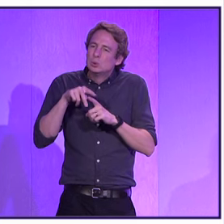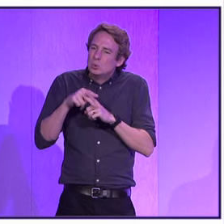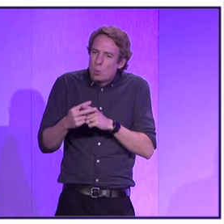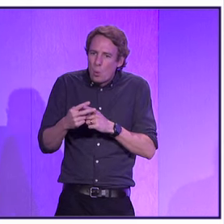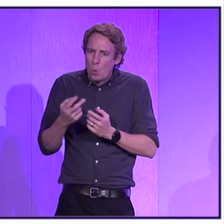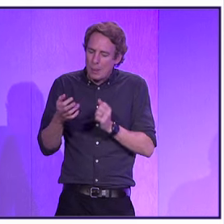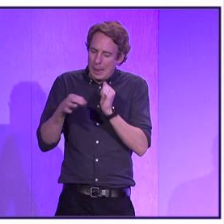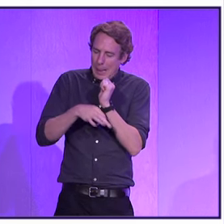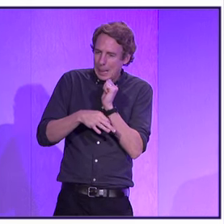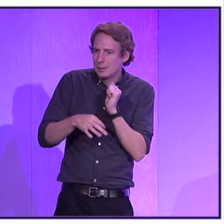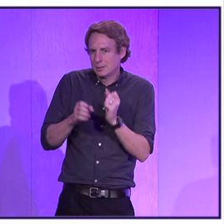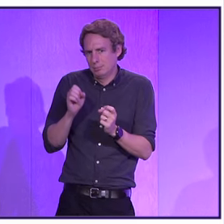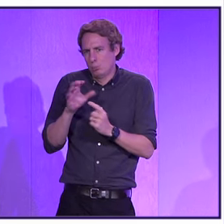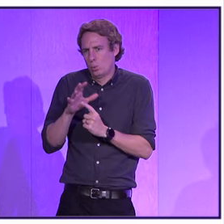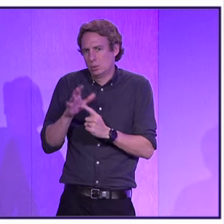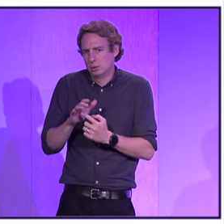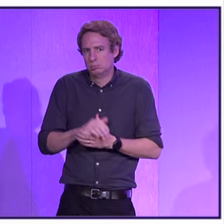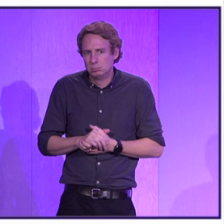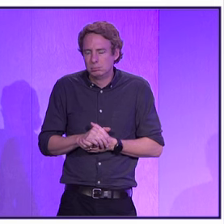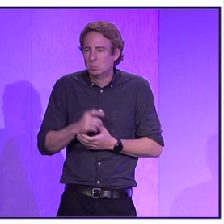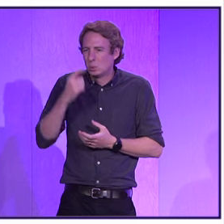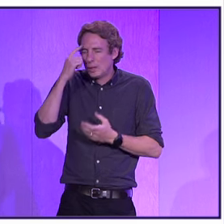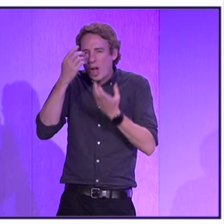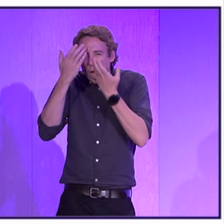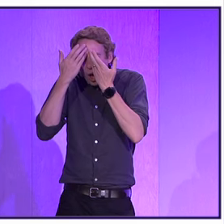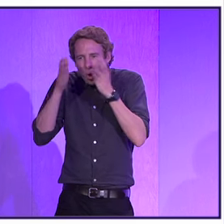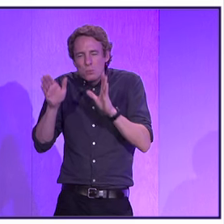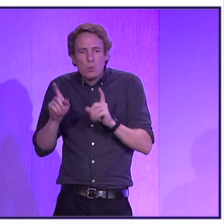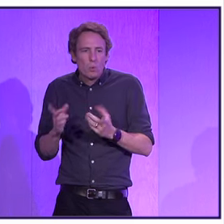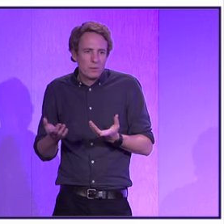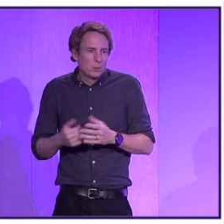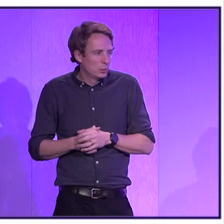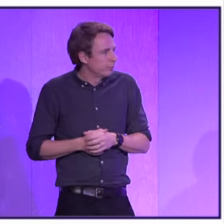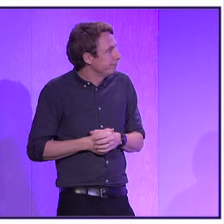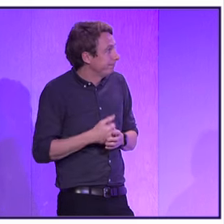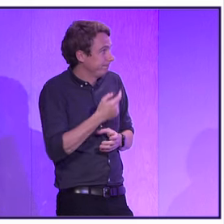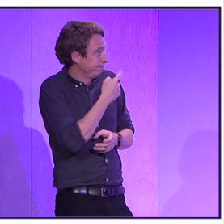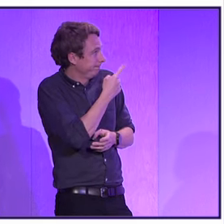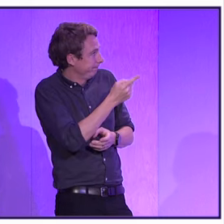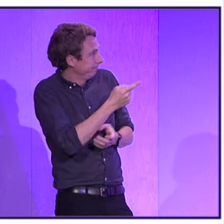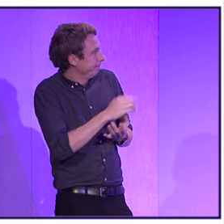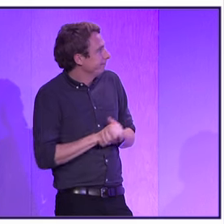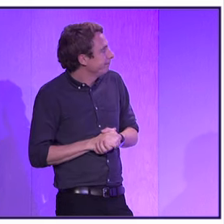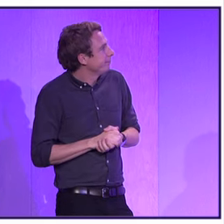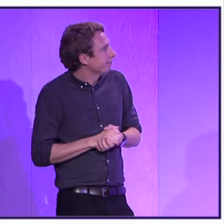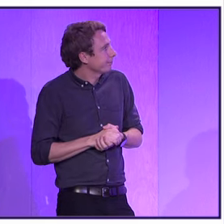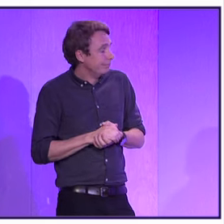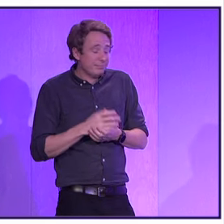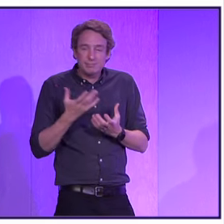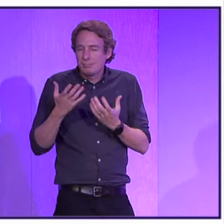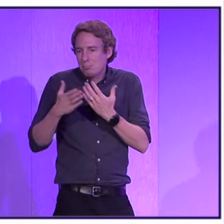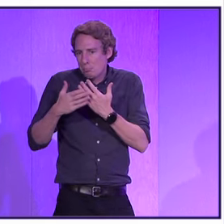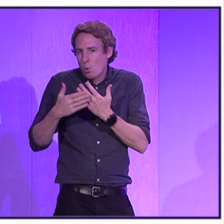toolkit. Openness to what, though? Well, to all of these things and more